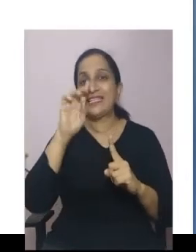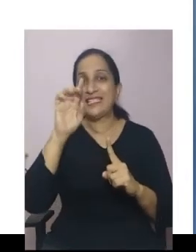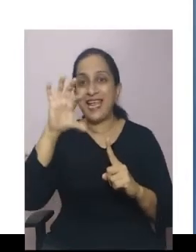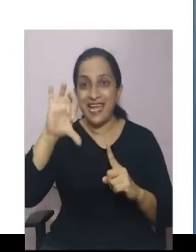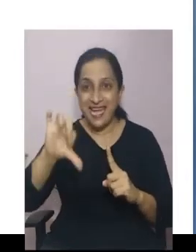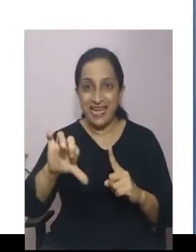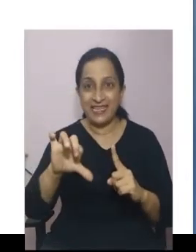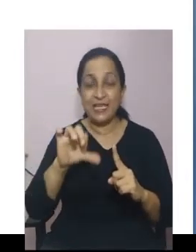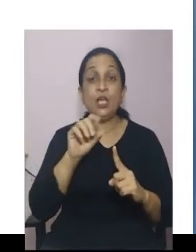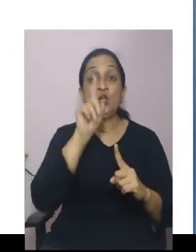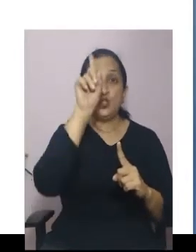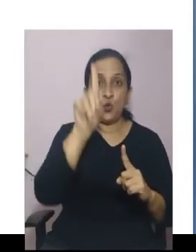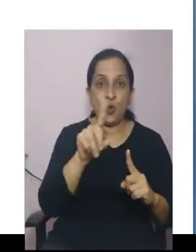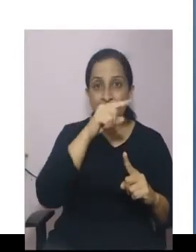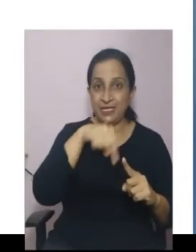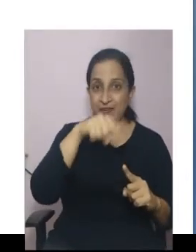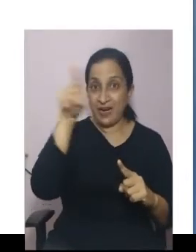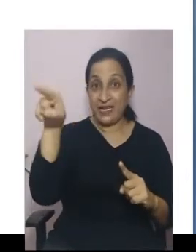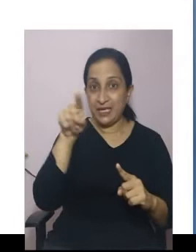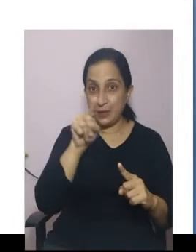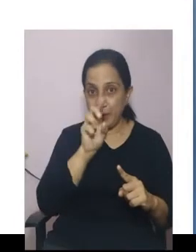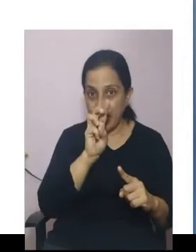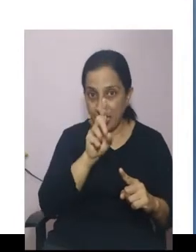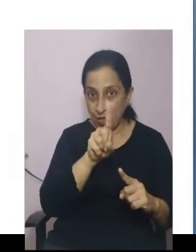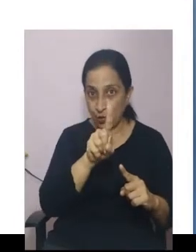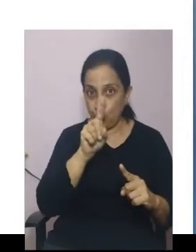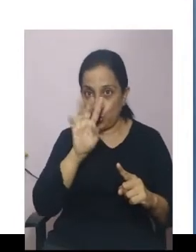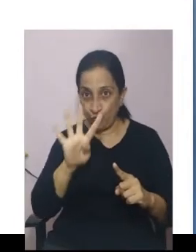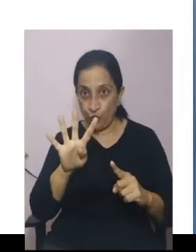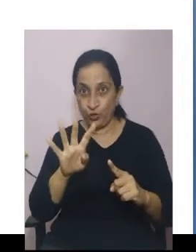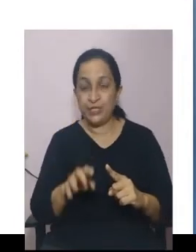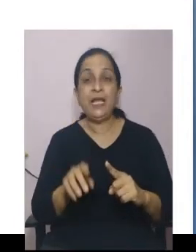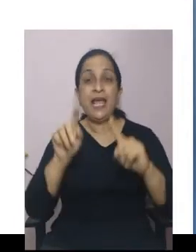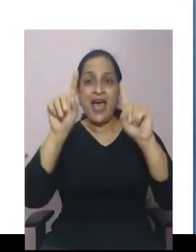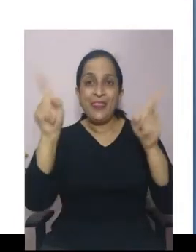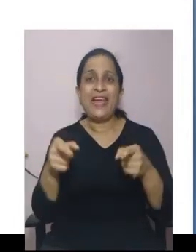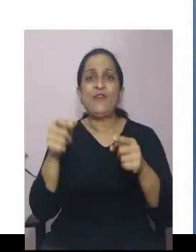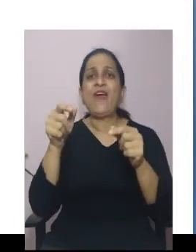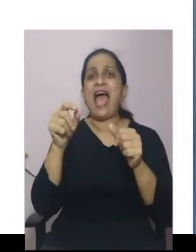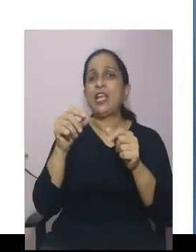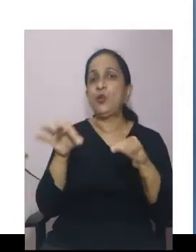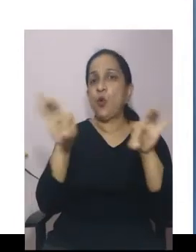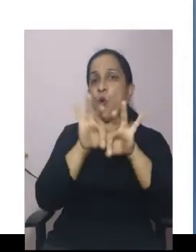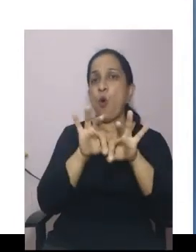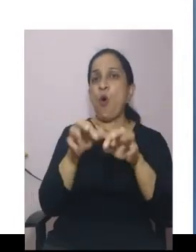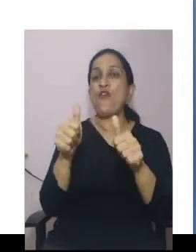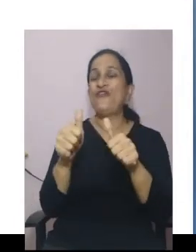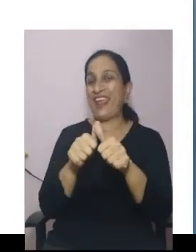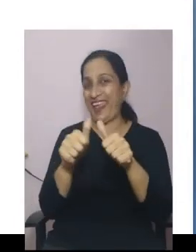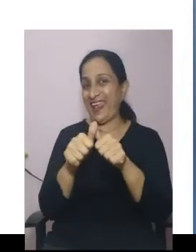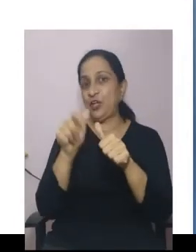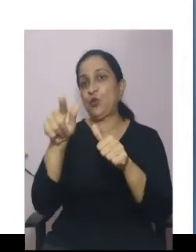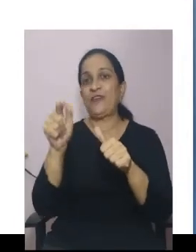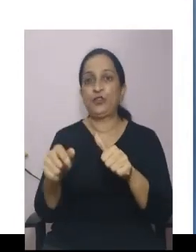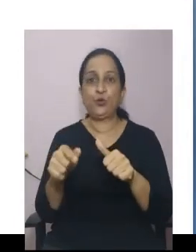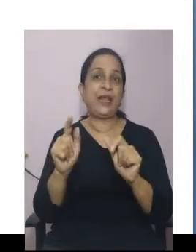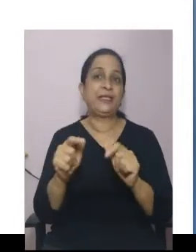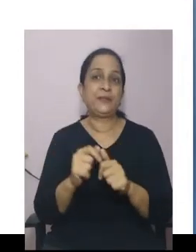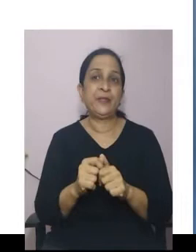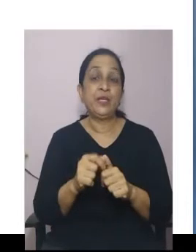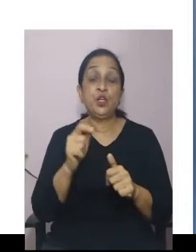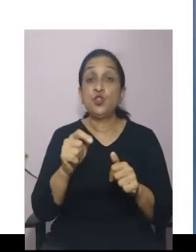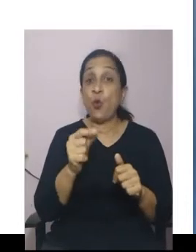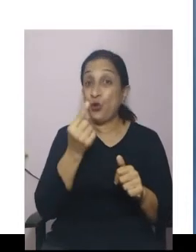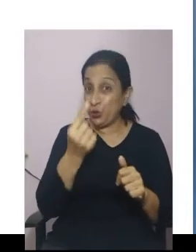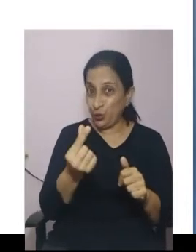So 1 upon root 14, 1i plus 2j minus 3k. Remember, if the